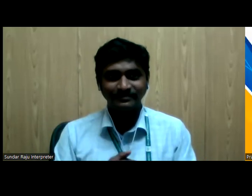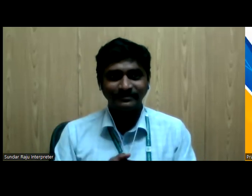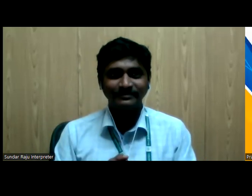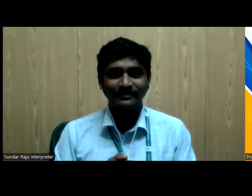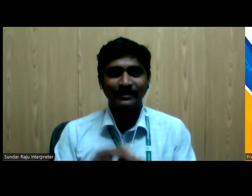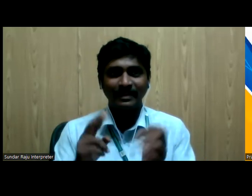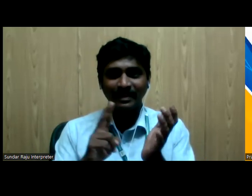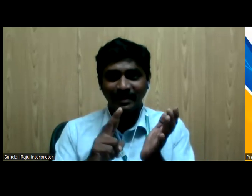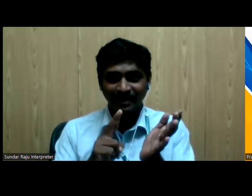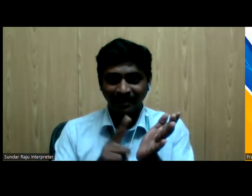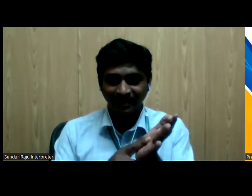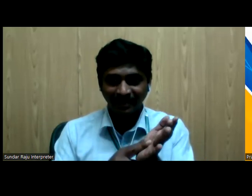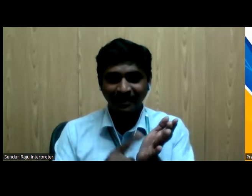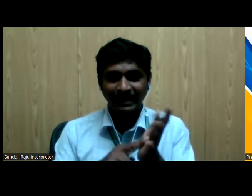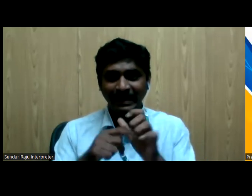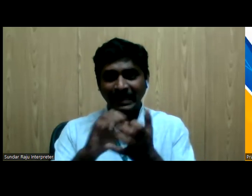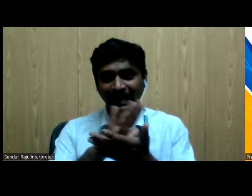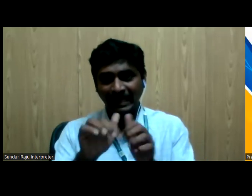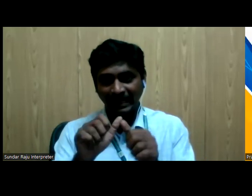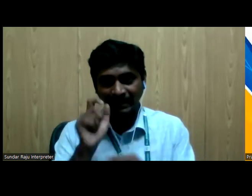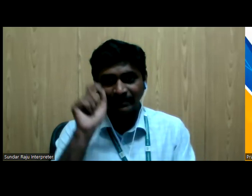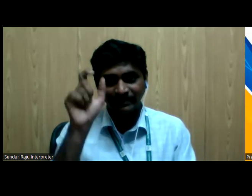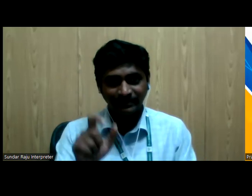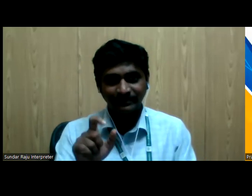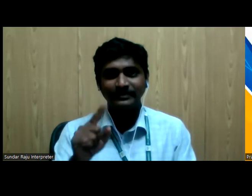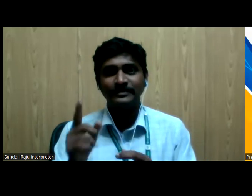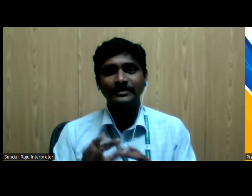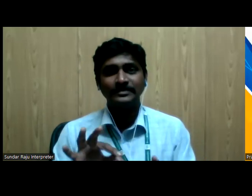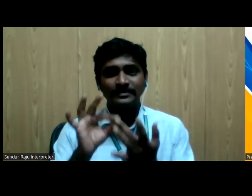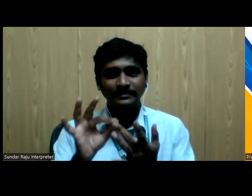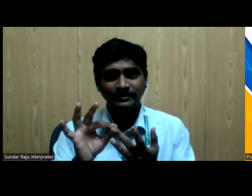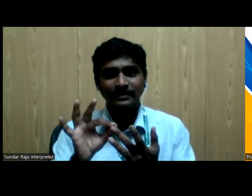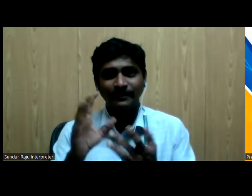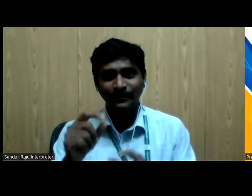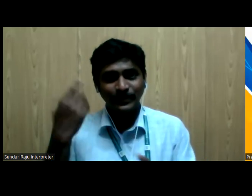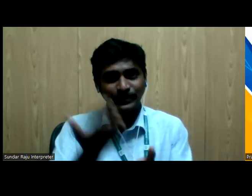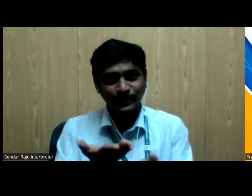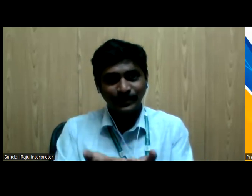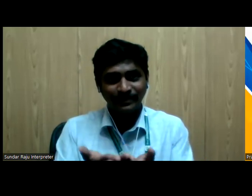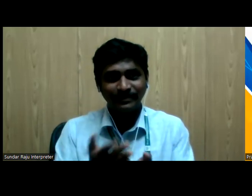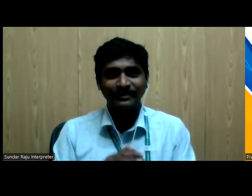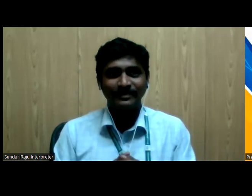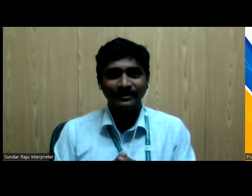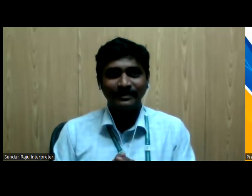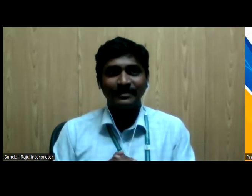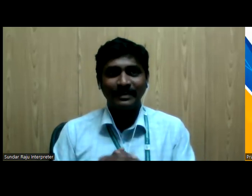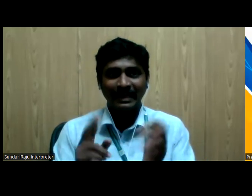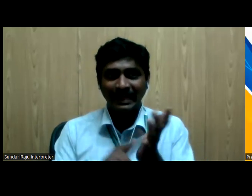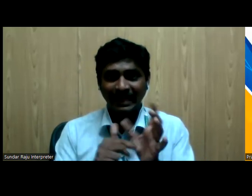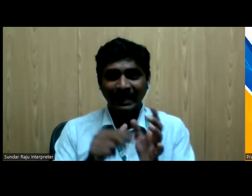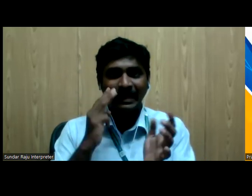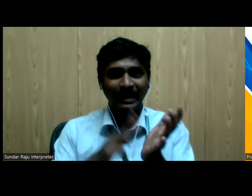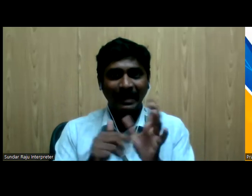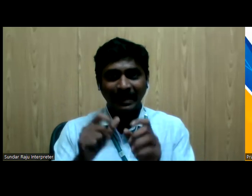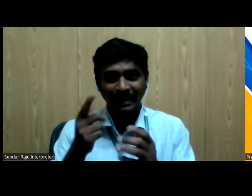Anji Reddy for their continuous support and commitment. And a special thanks to our presenters, Ms. Naima and Mr. Anji Reddy, for smooth